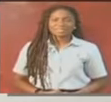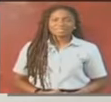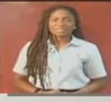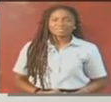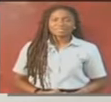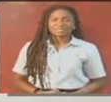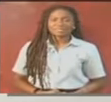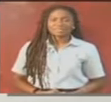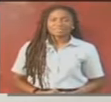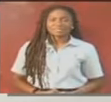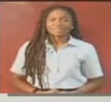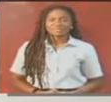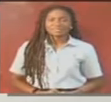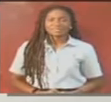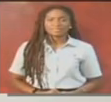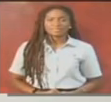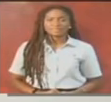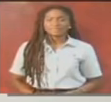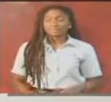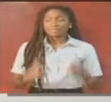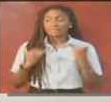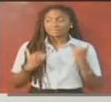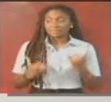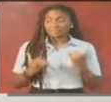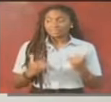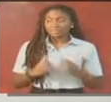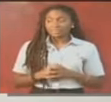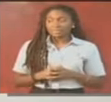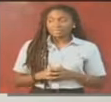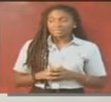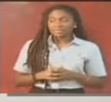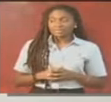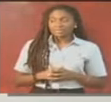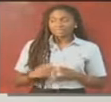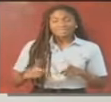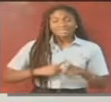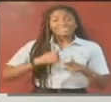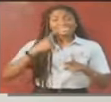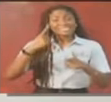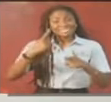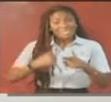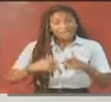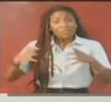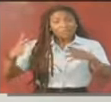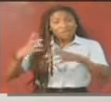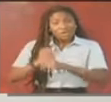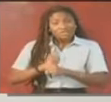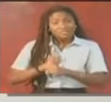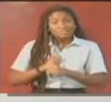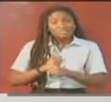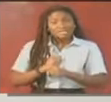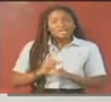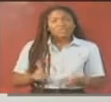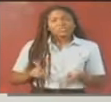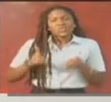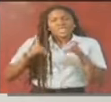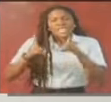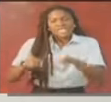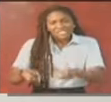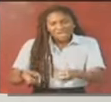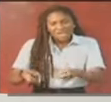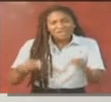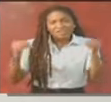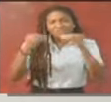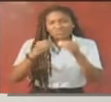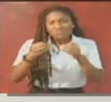priority list. During that time frame, however, as you would have noted, we then received additional donations of the